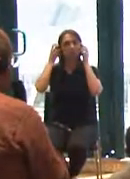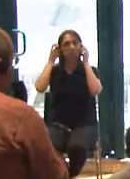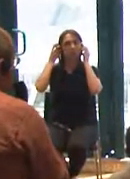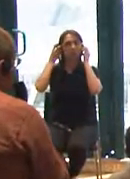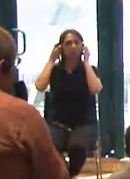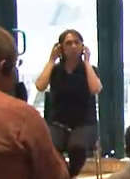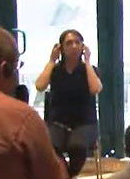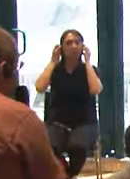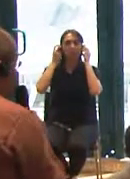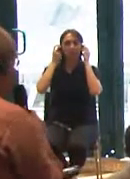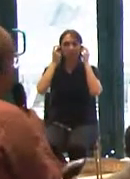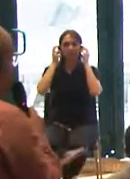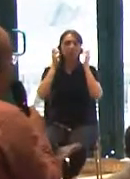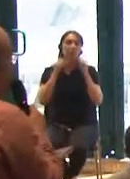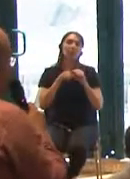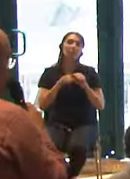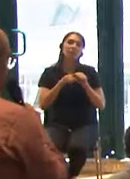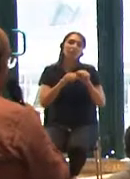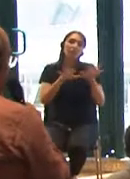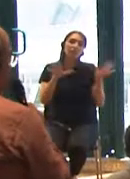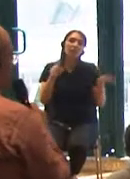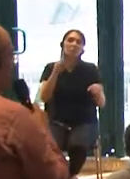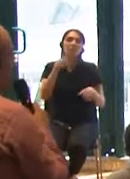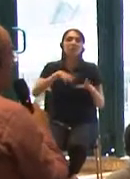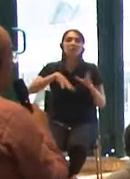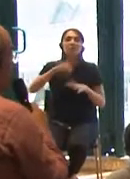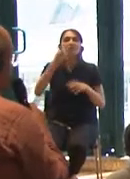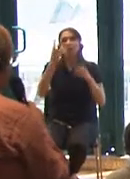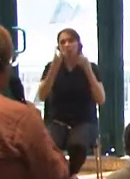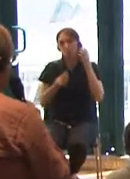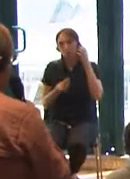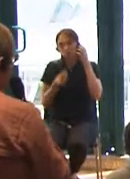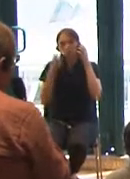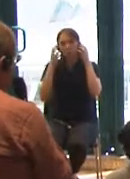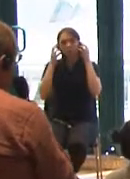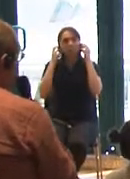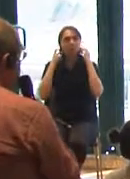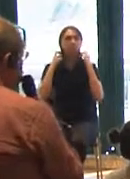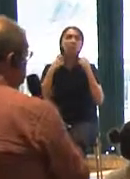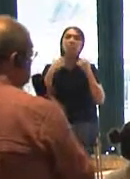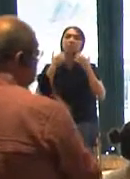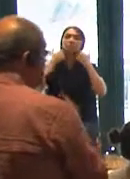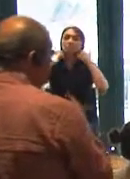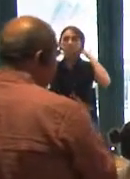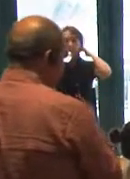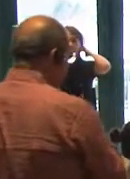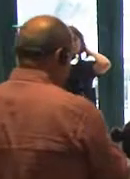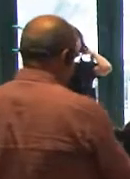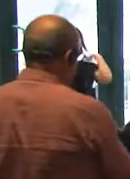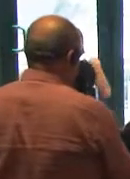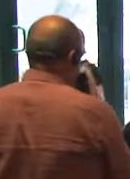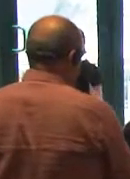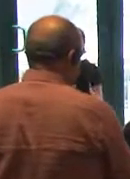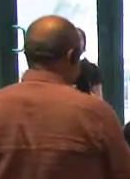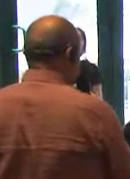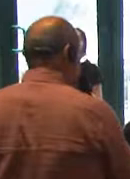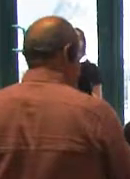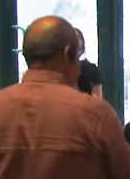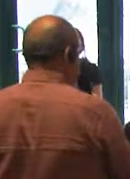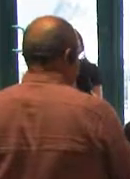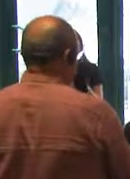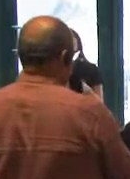so these policies do not recognize any boundaries so it is now a common place